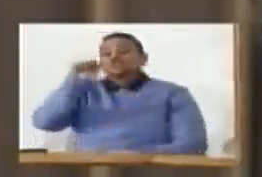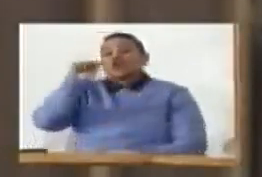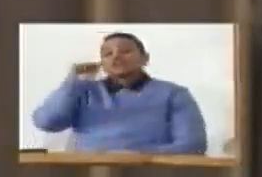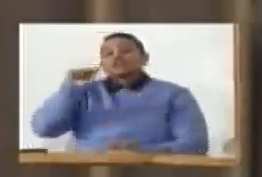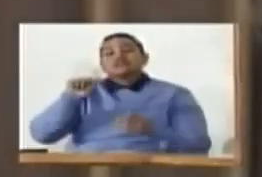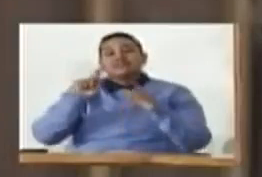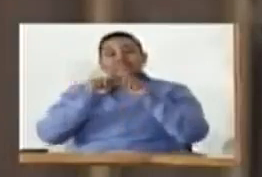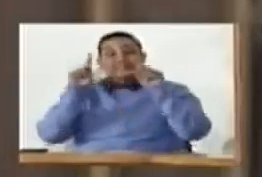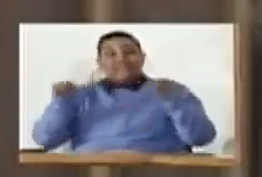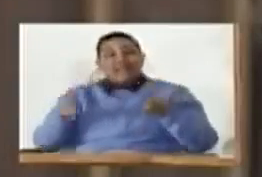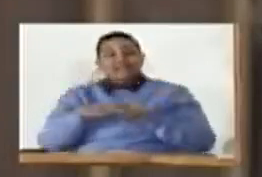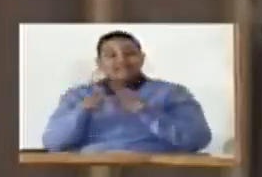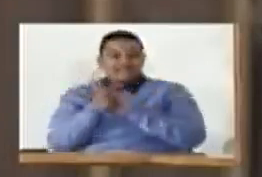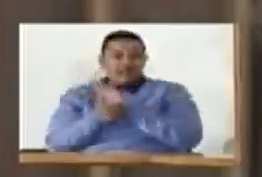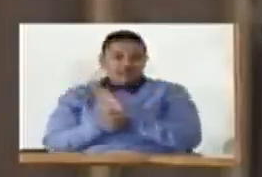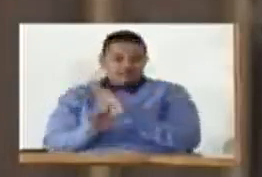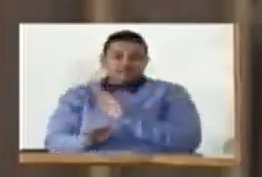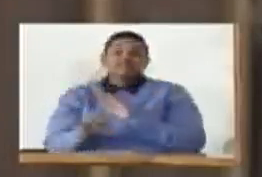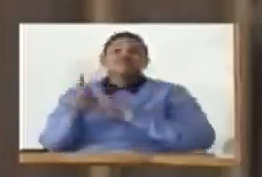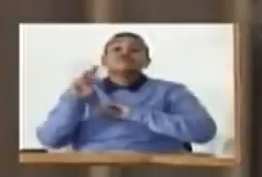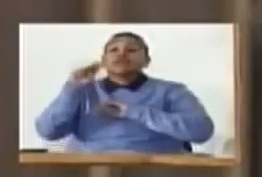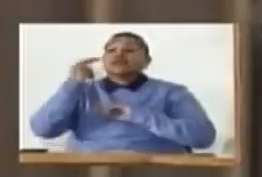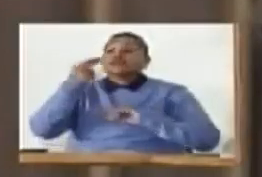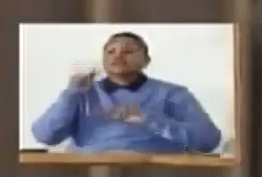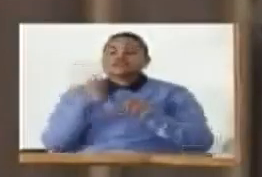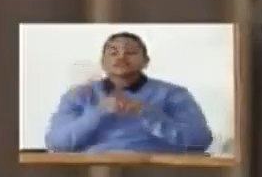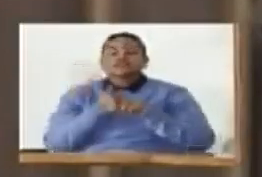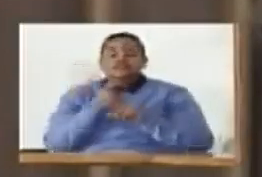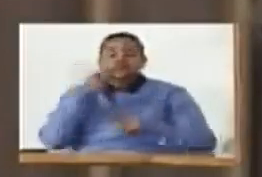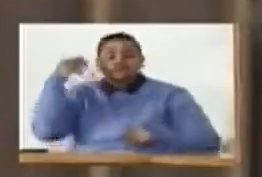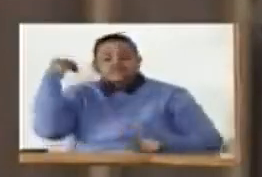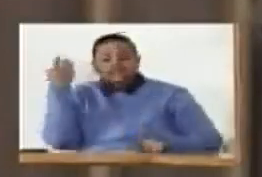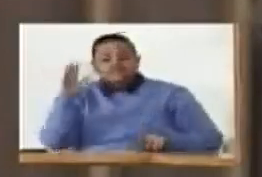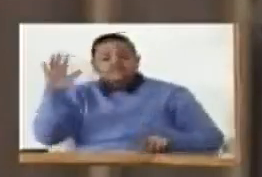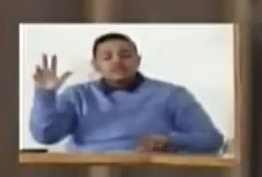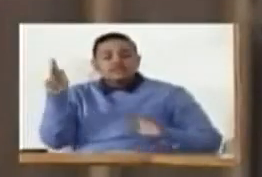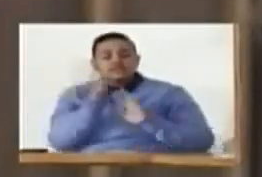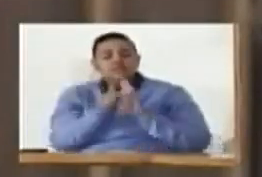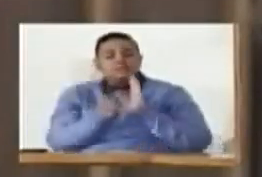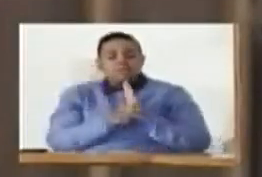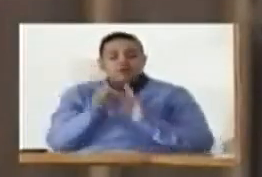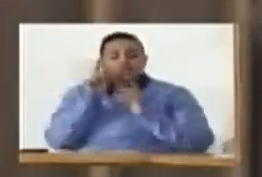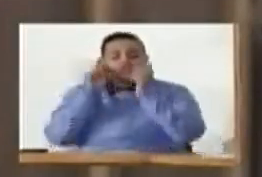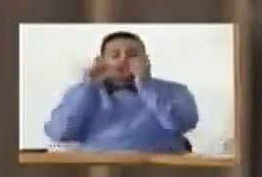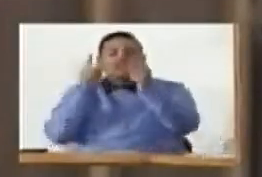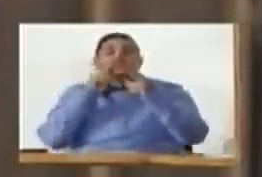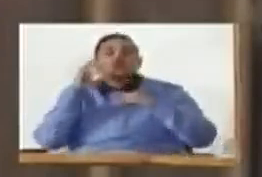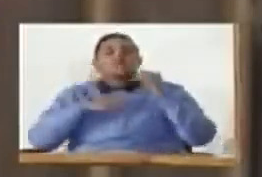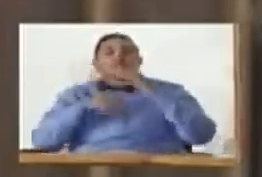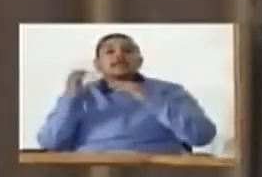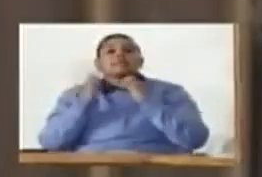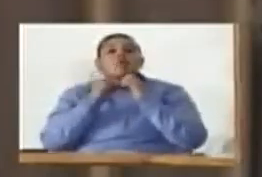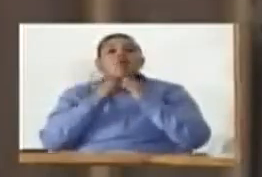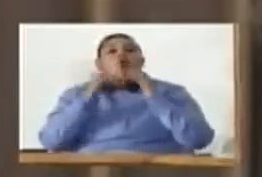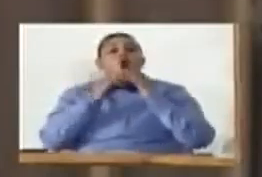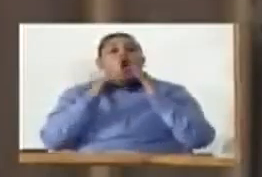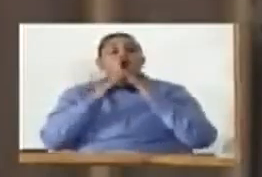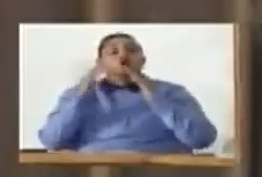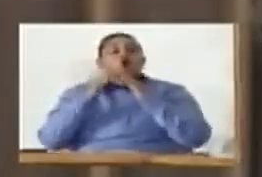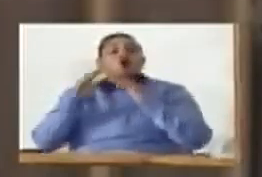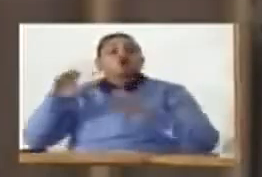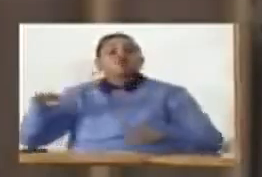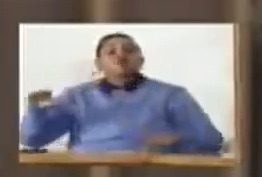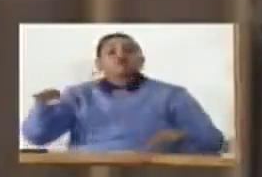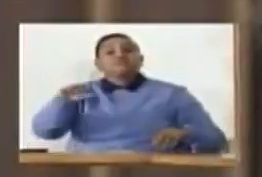Act. The National Housing Trust is delivering on its policy direction to build more houses for